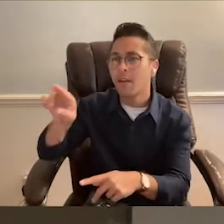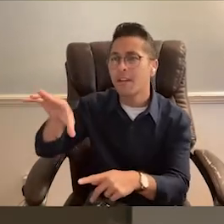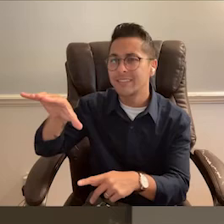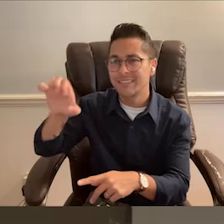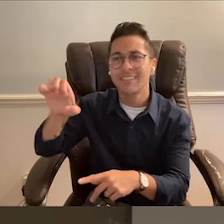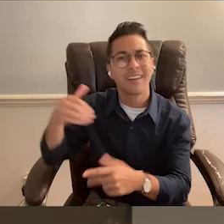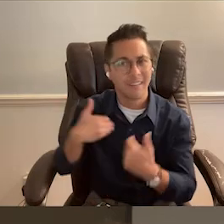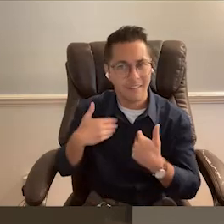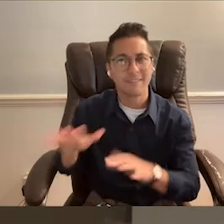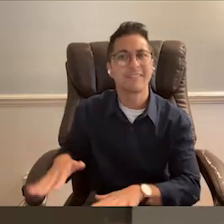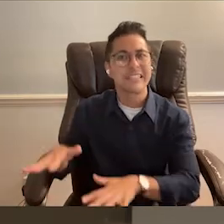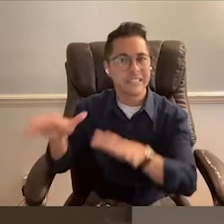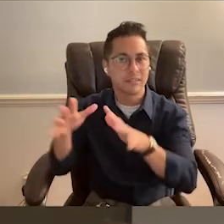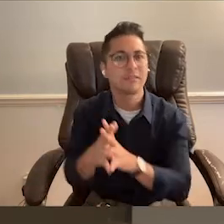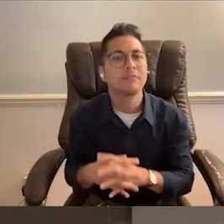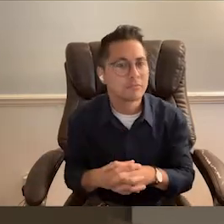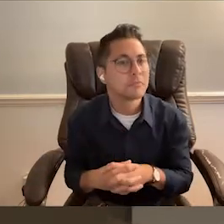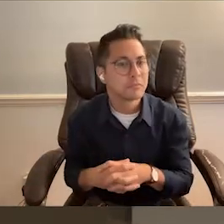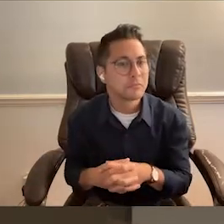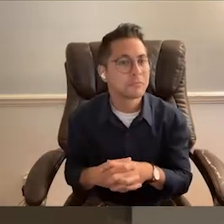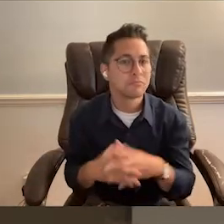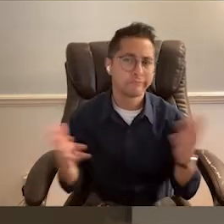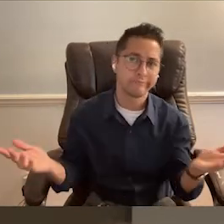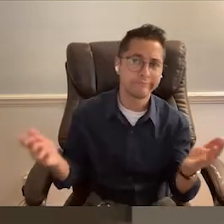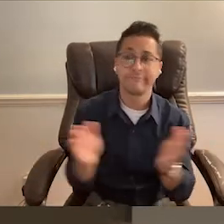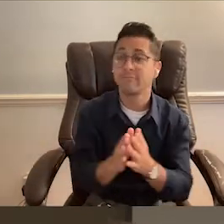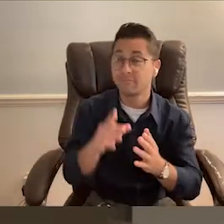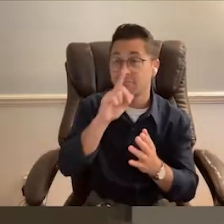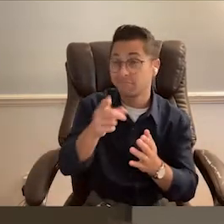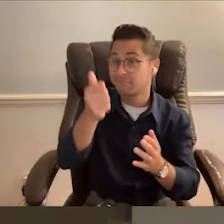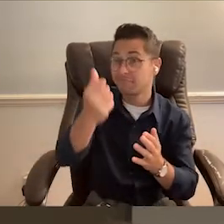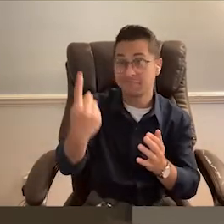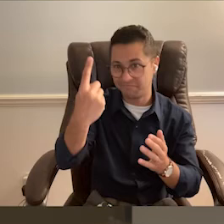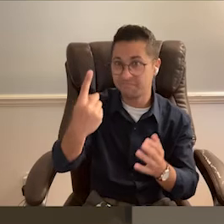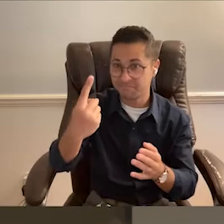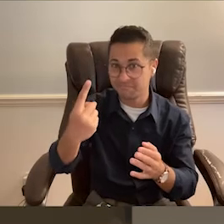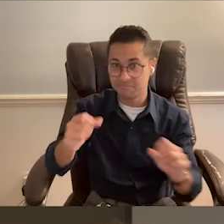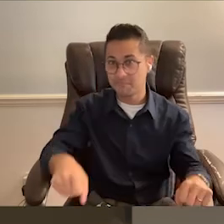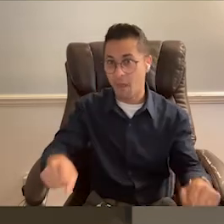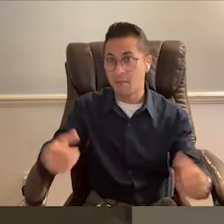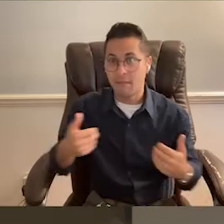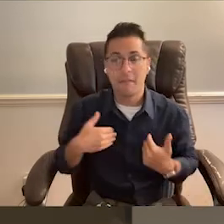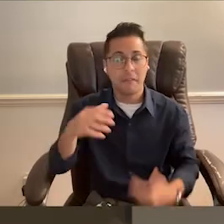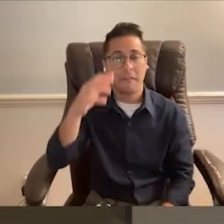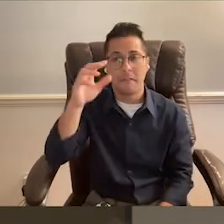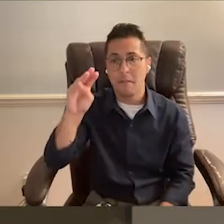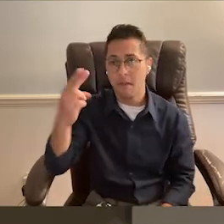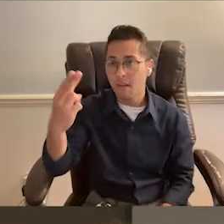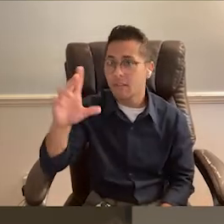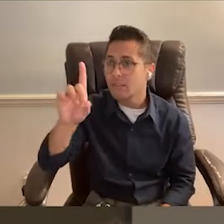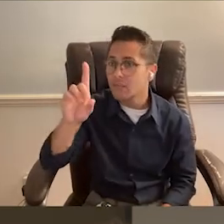The beautiful woman had anxiety. Beyonce, Beyonce. you know.